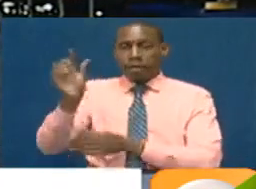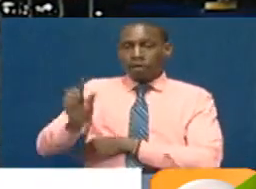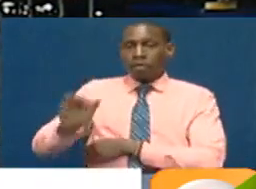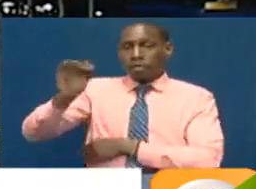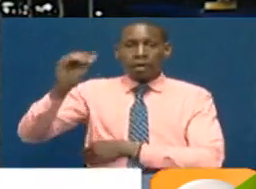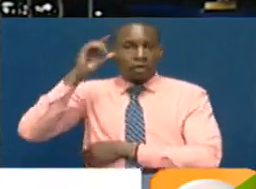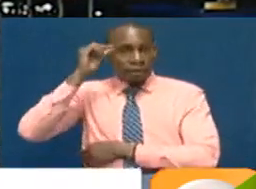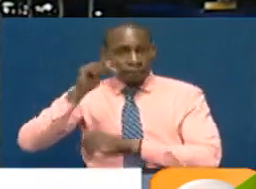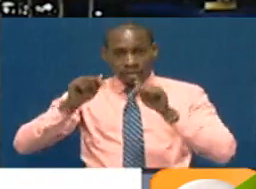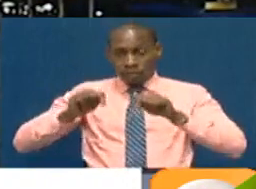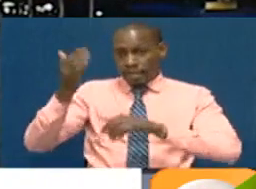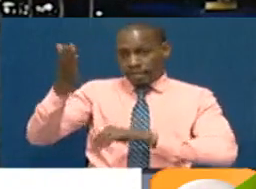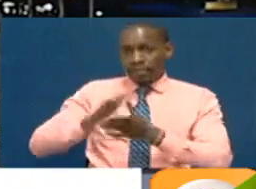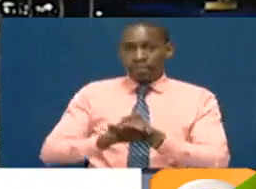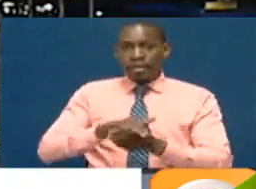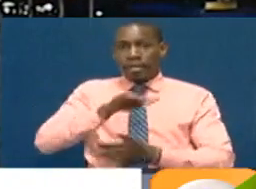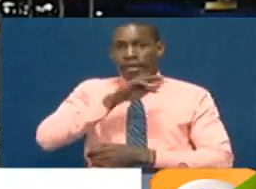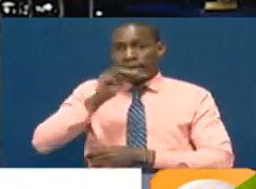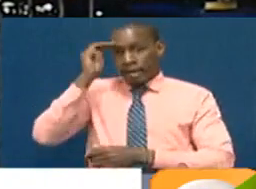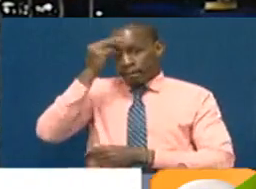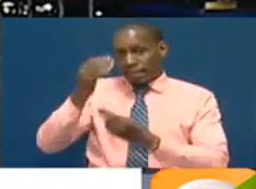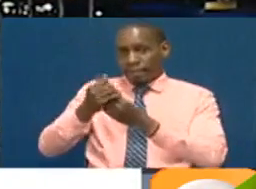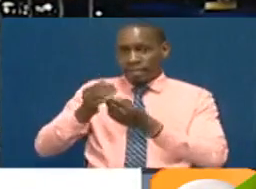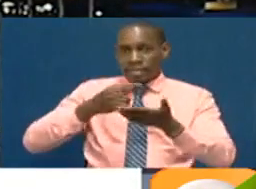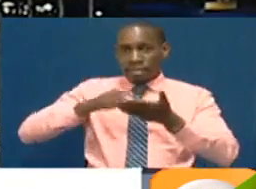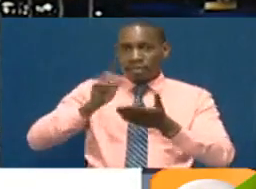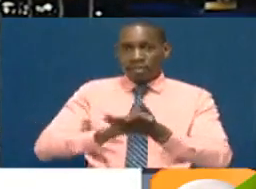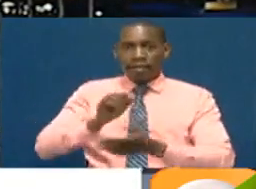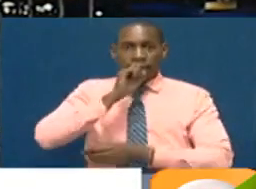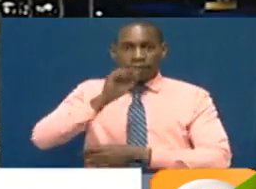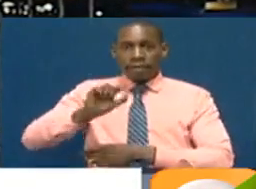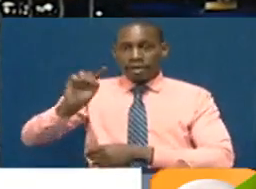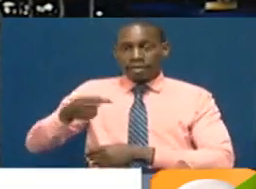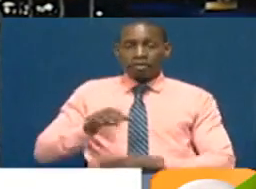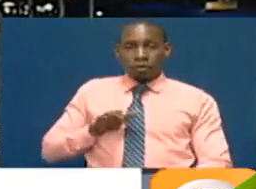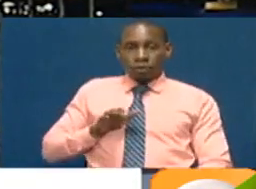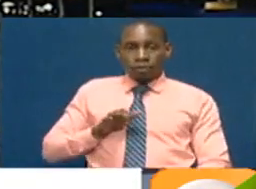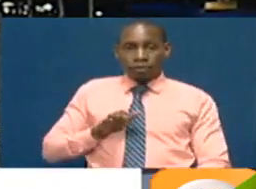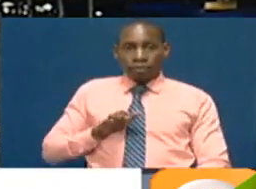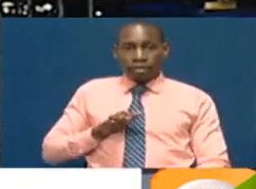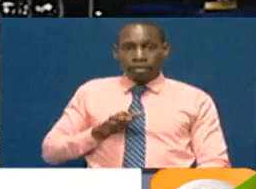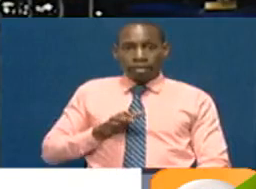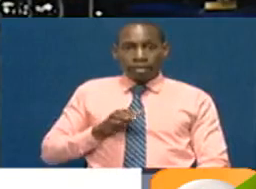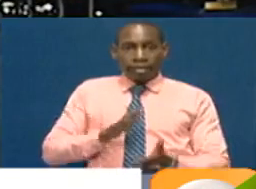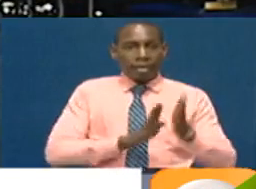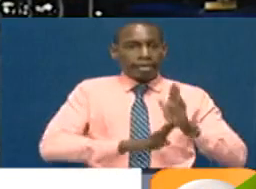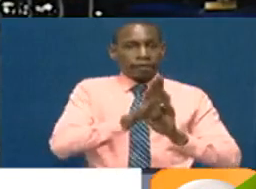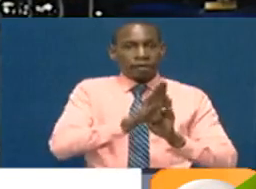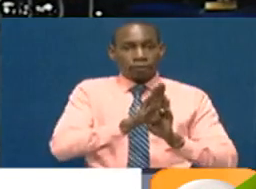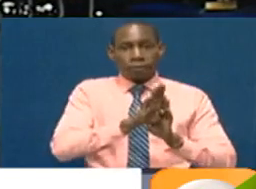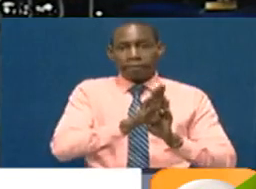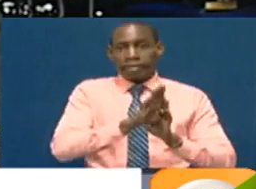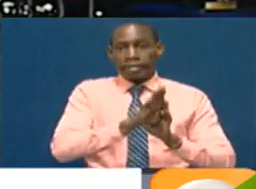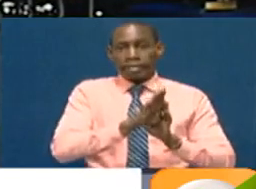of Mombasa today, and the Raila Karua ticket was endorsed by the 500,000 women strong Maendeleo ya Wanawake